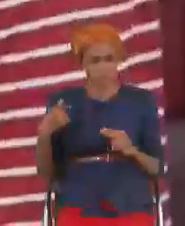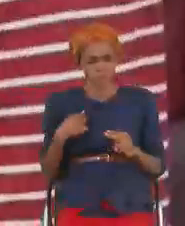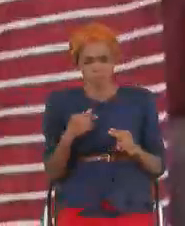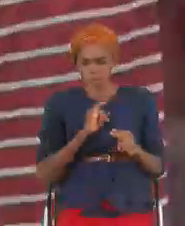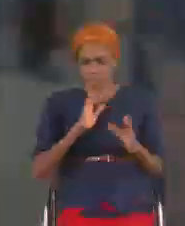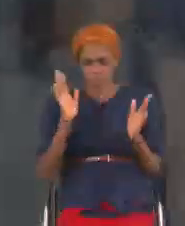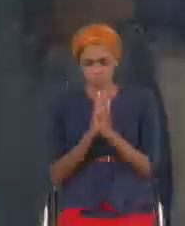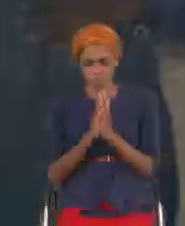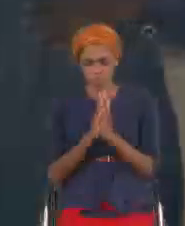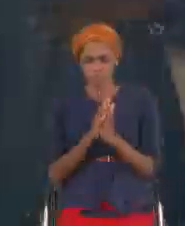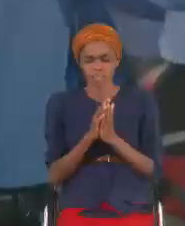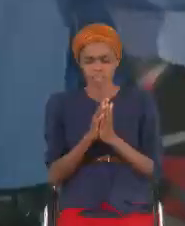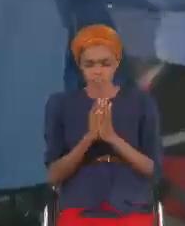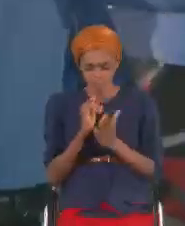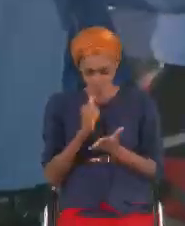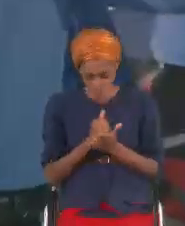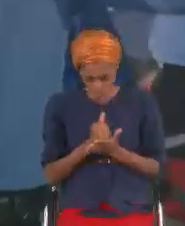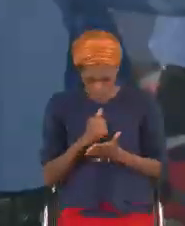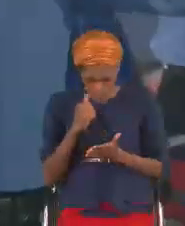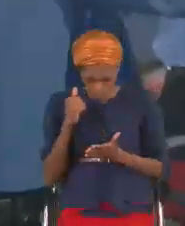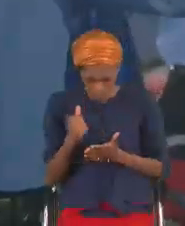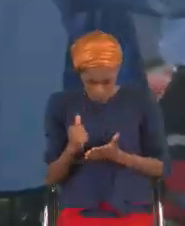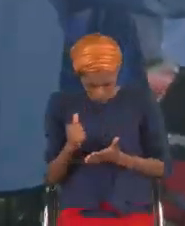I pray.